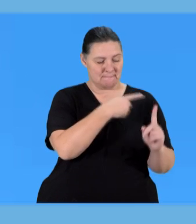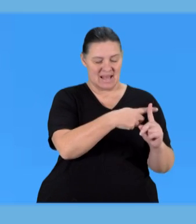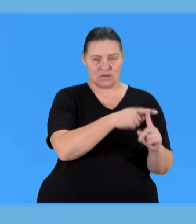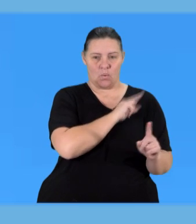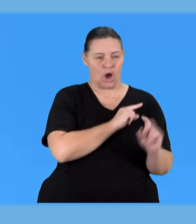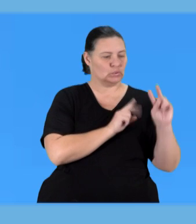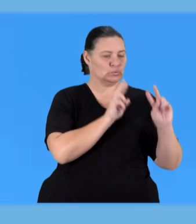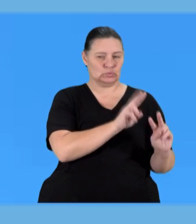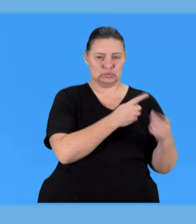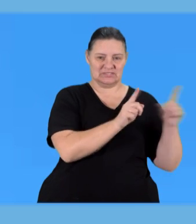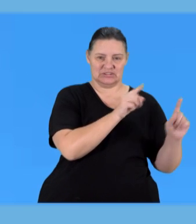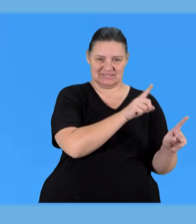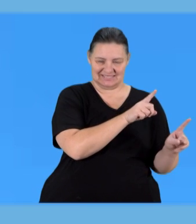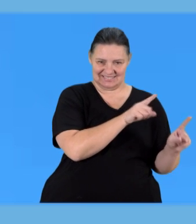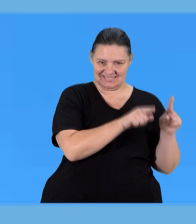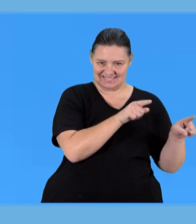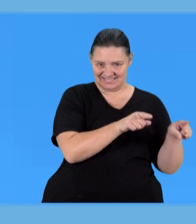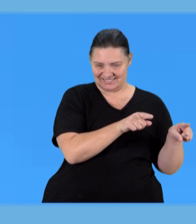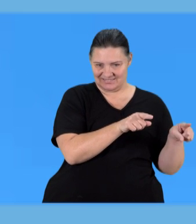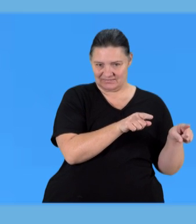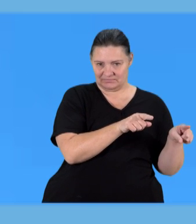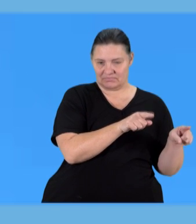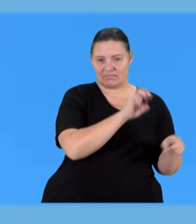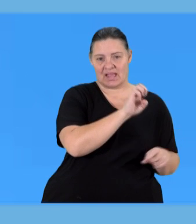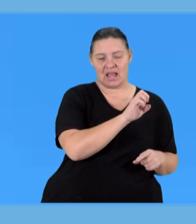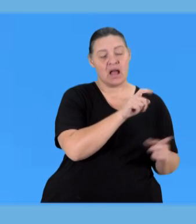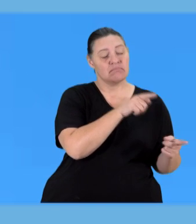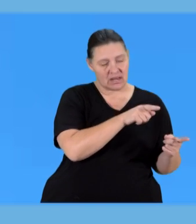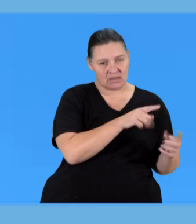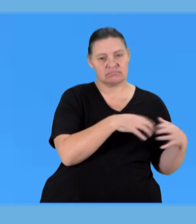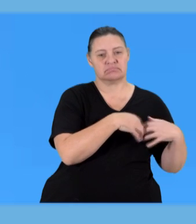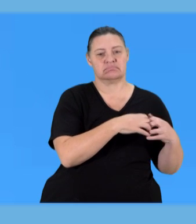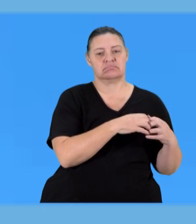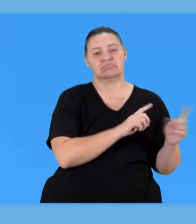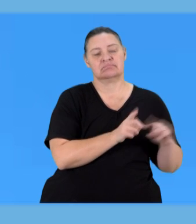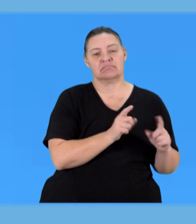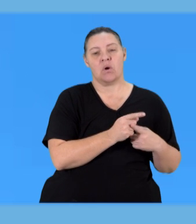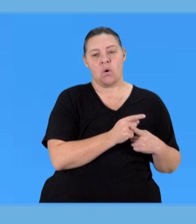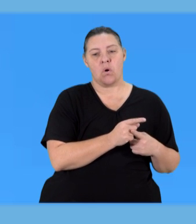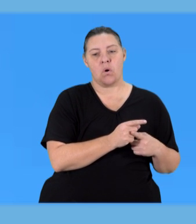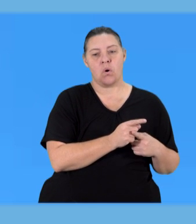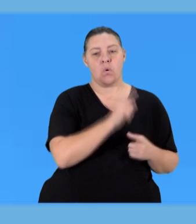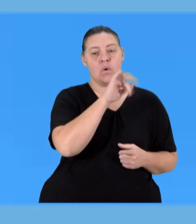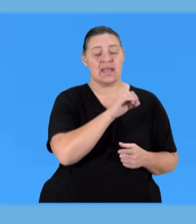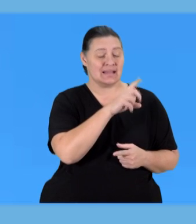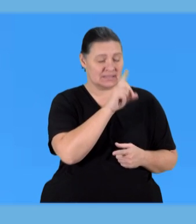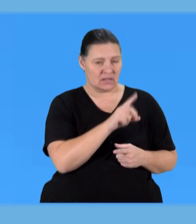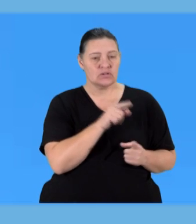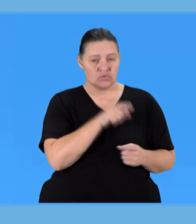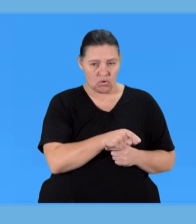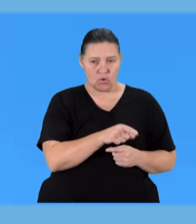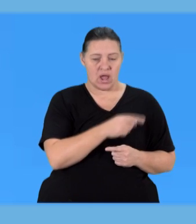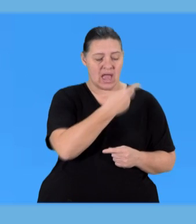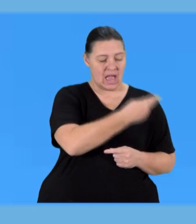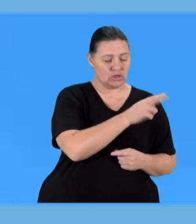have a plus sign that is separating our H2 and our O2. This is a react to form sign or a yielding sign to say that